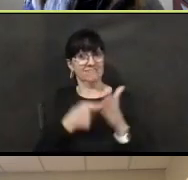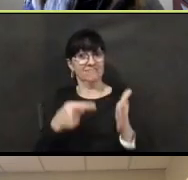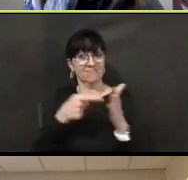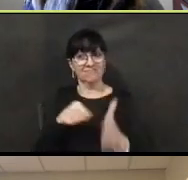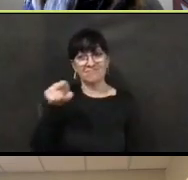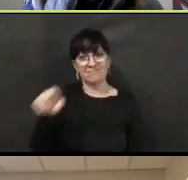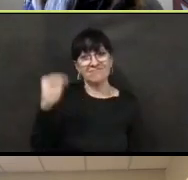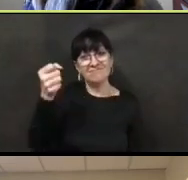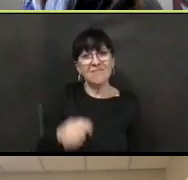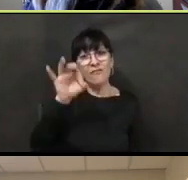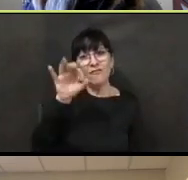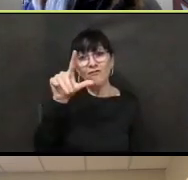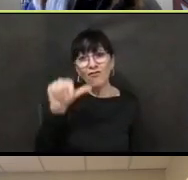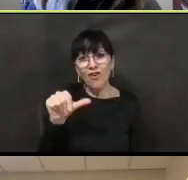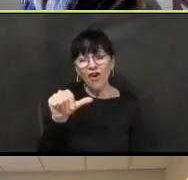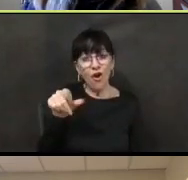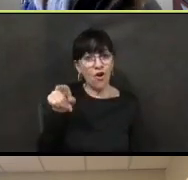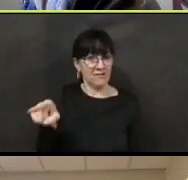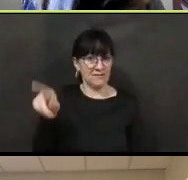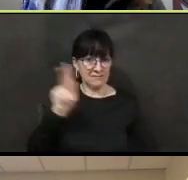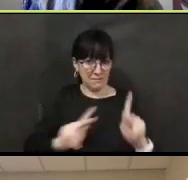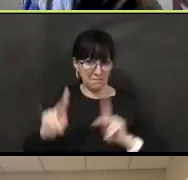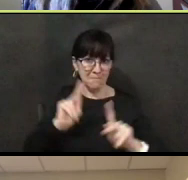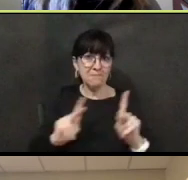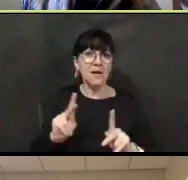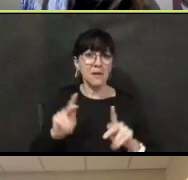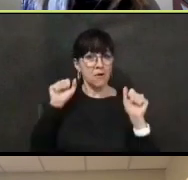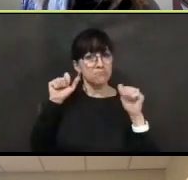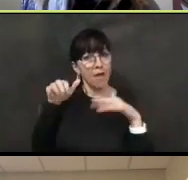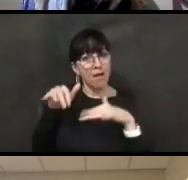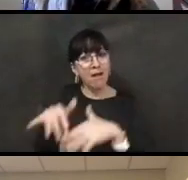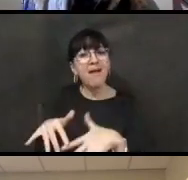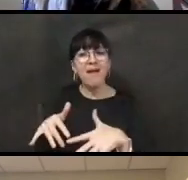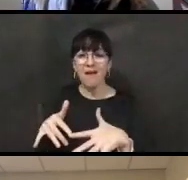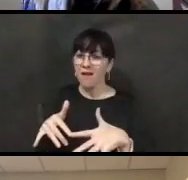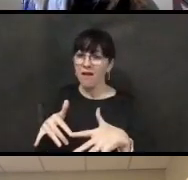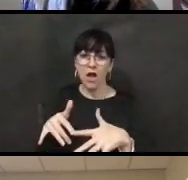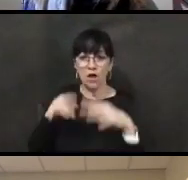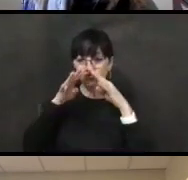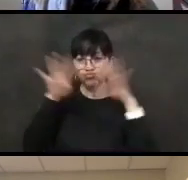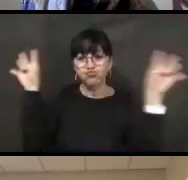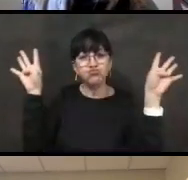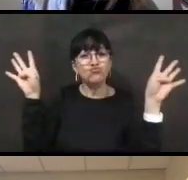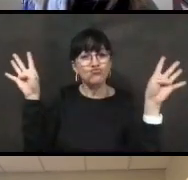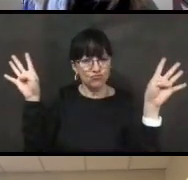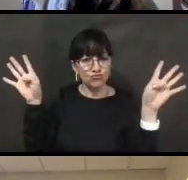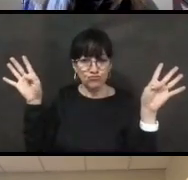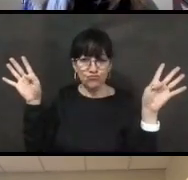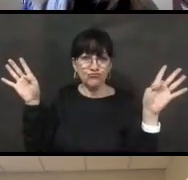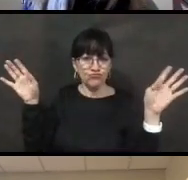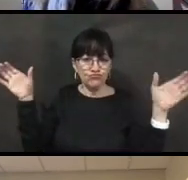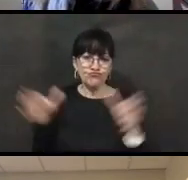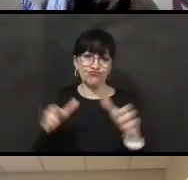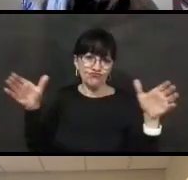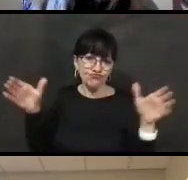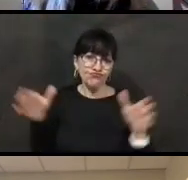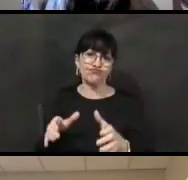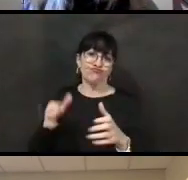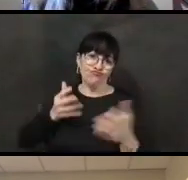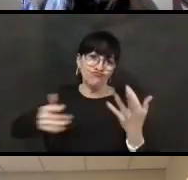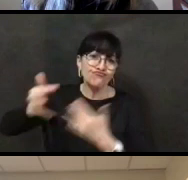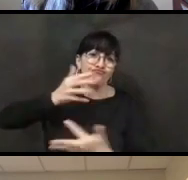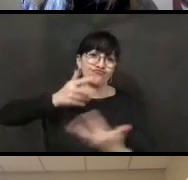no definitive answer at this point. But at healthy lifestyles, one last point I'll make before we go to questions. I know we have